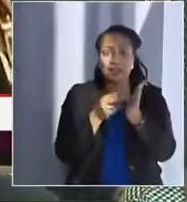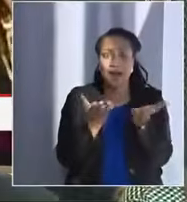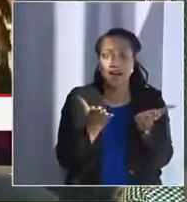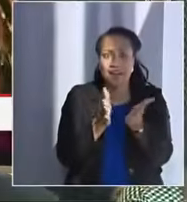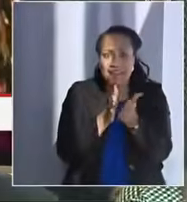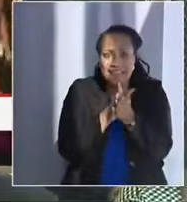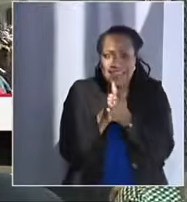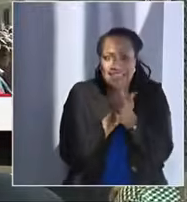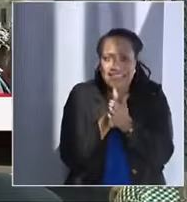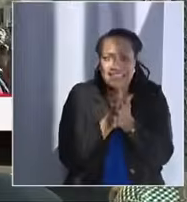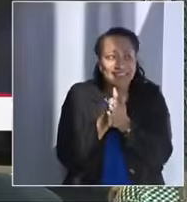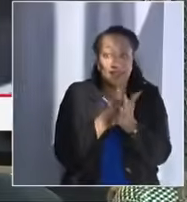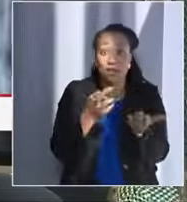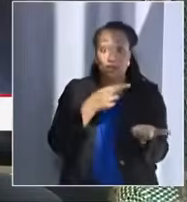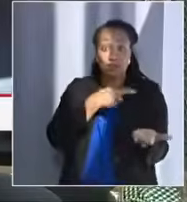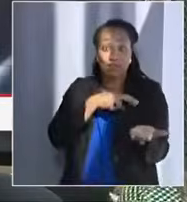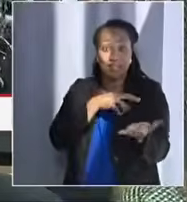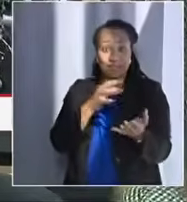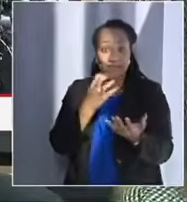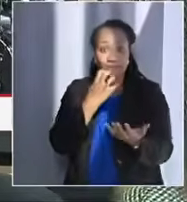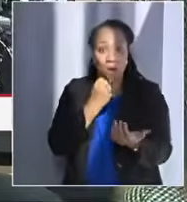impact.